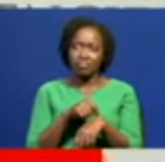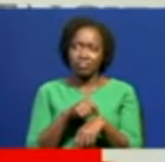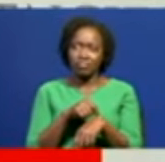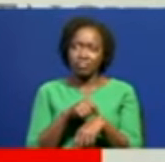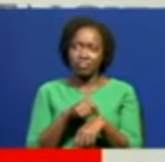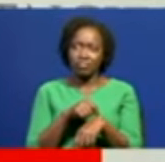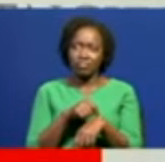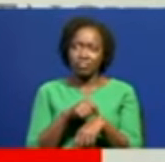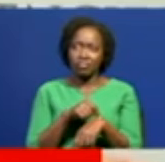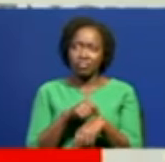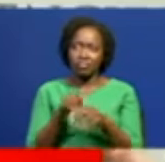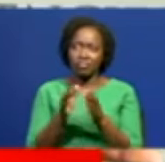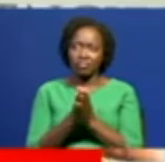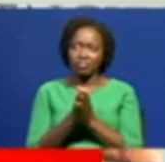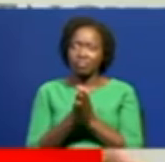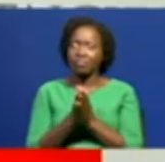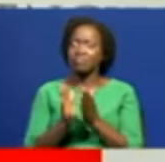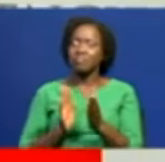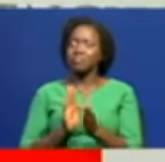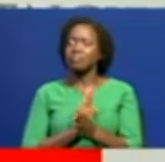In the boats, maximum is 2 terms.